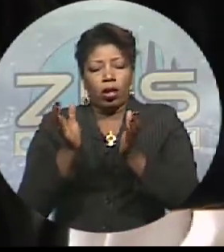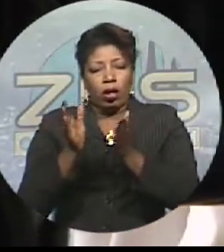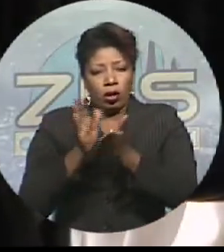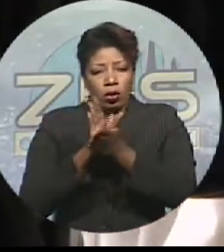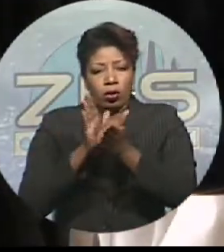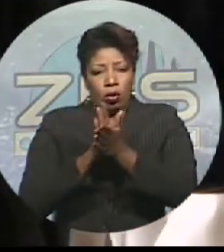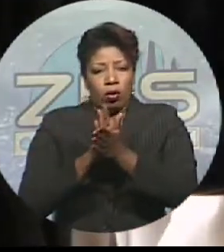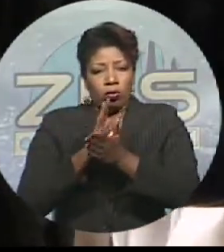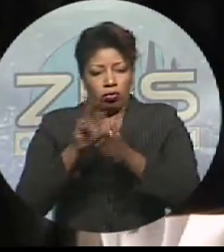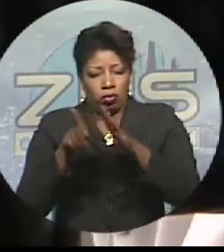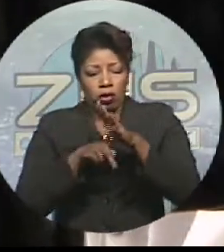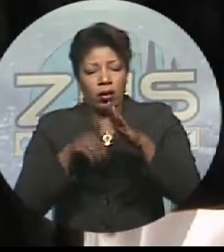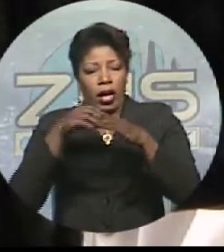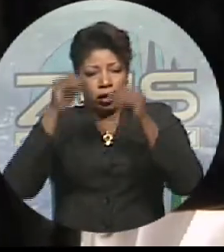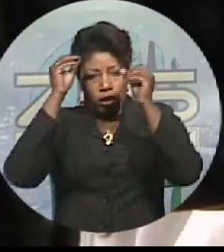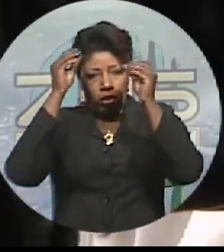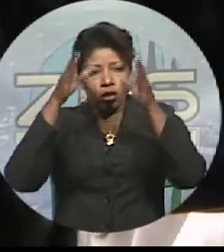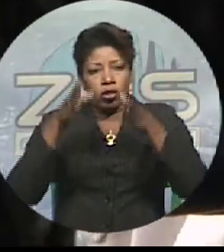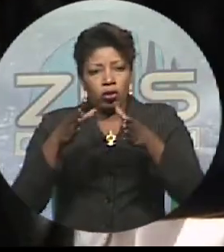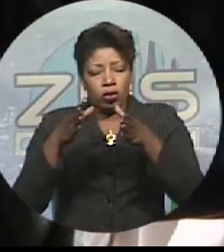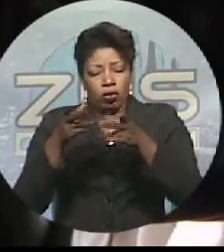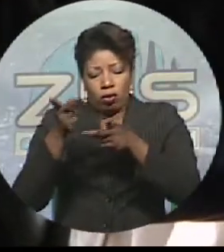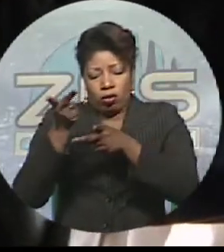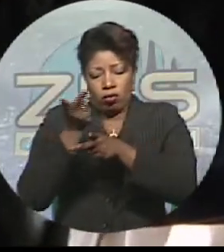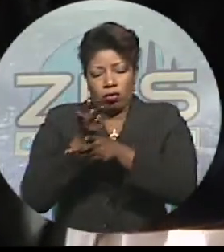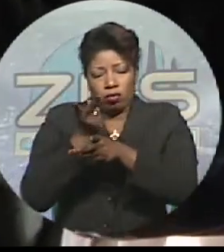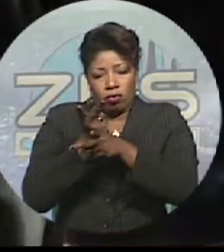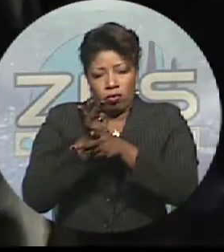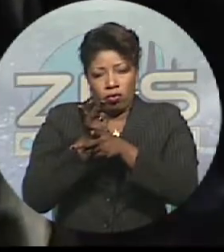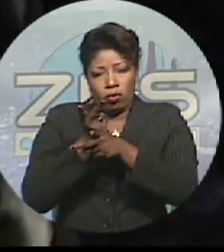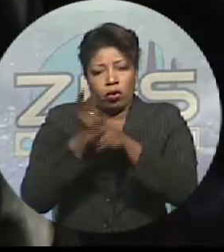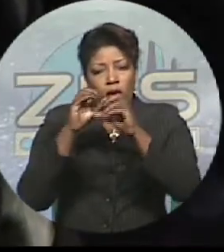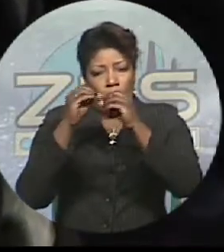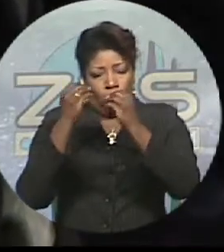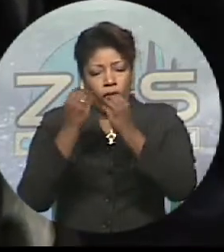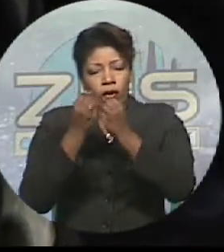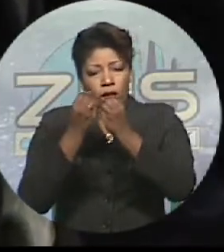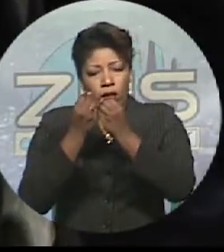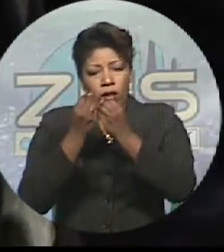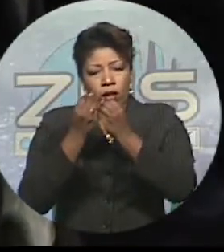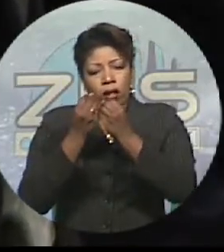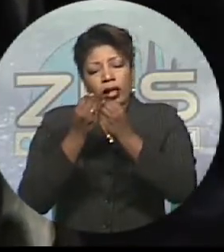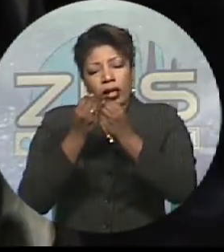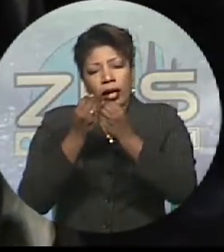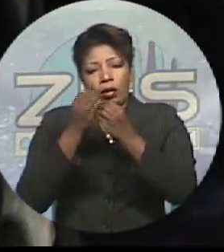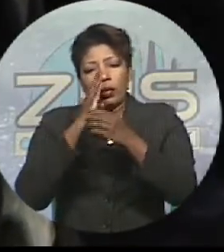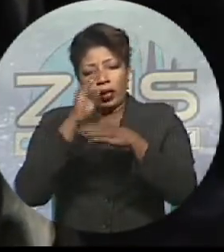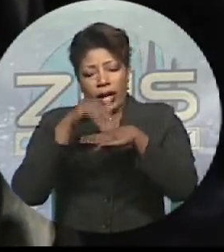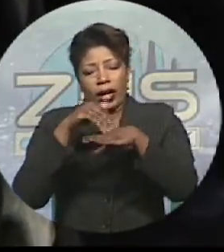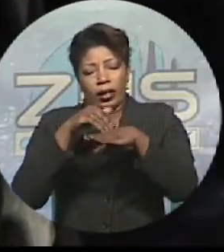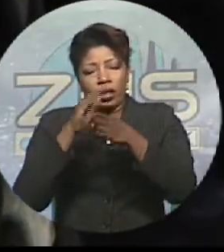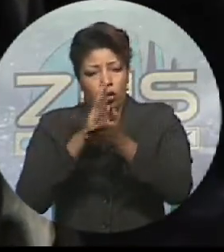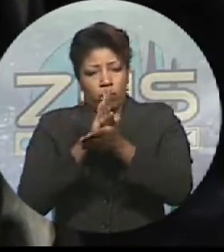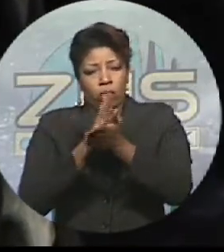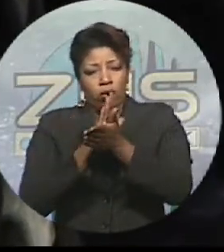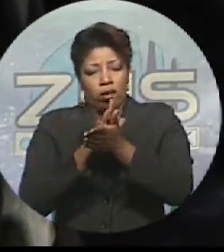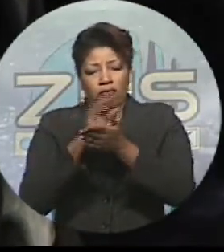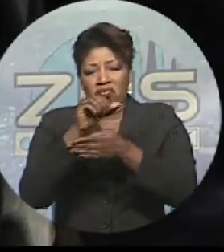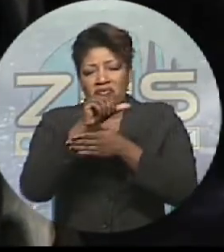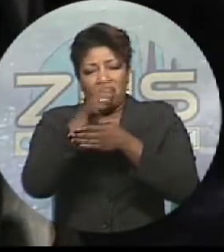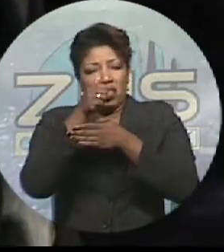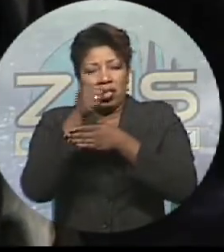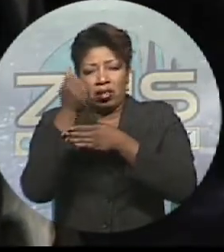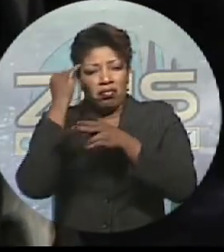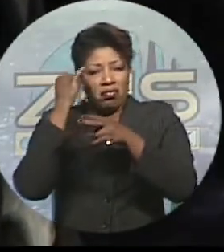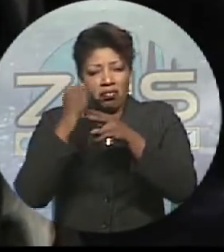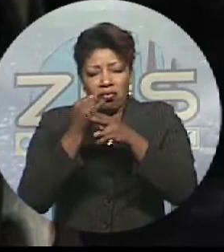principals and teachers to stay close to our officers that are assigned to schools, so that at the slightest